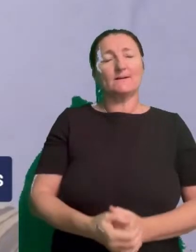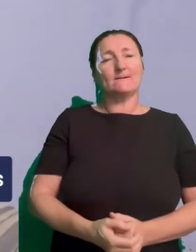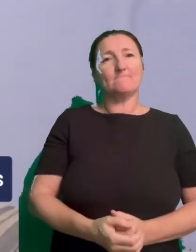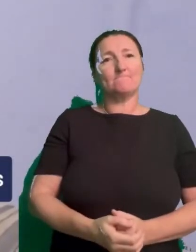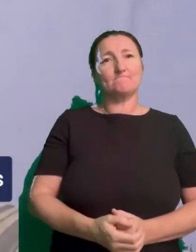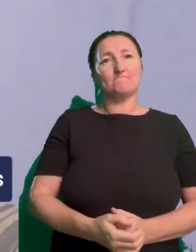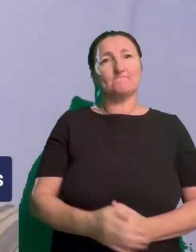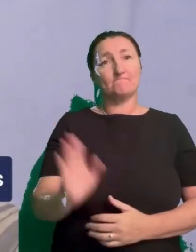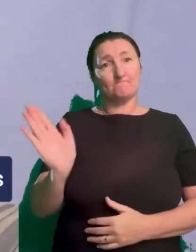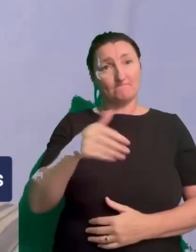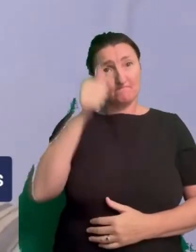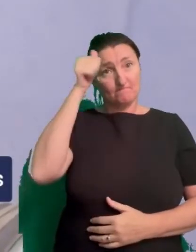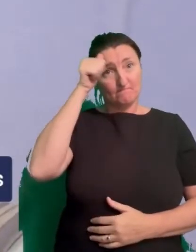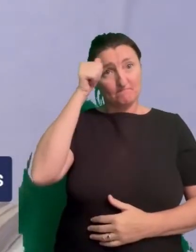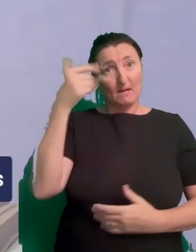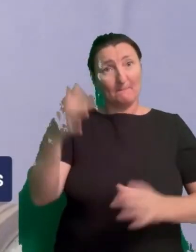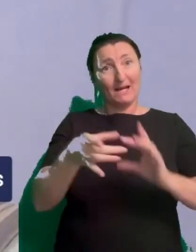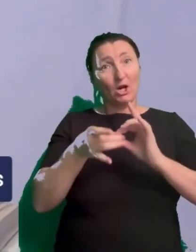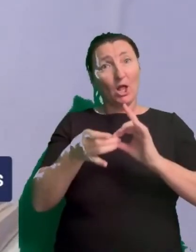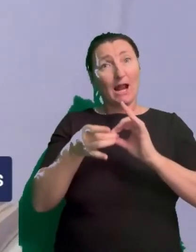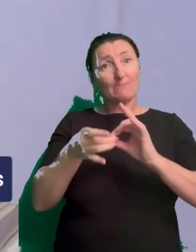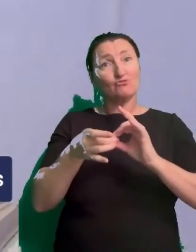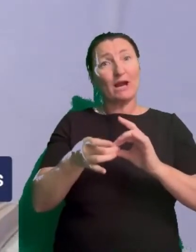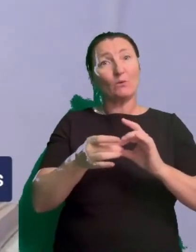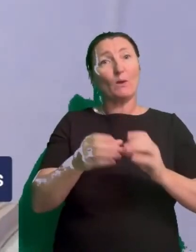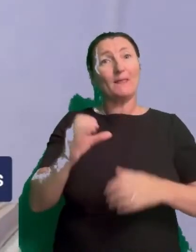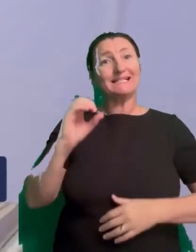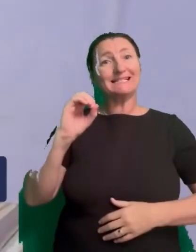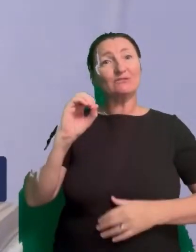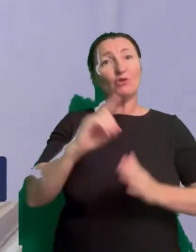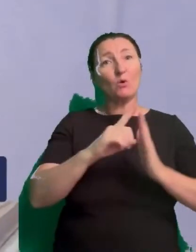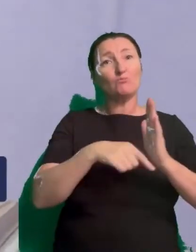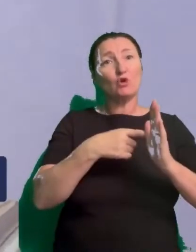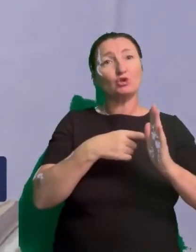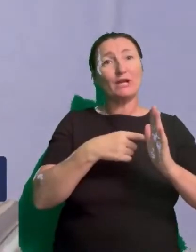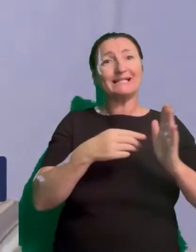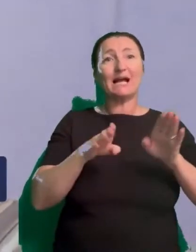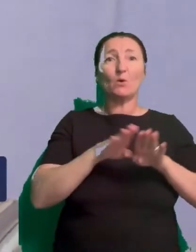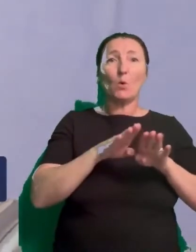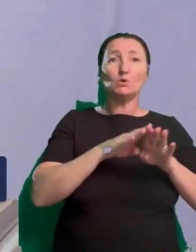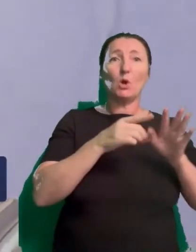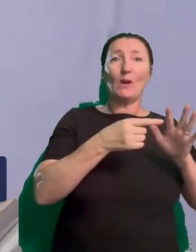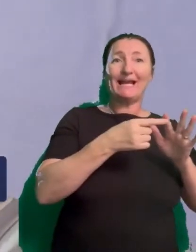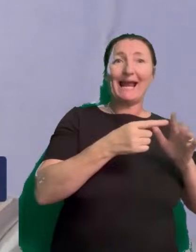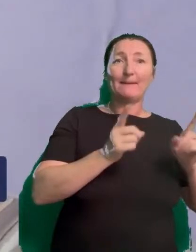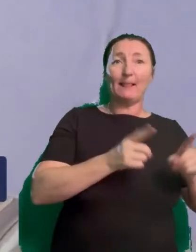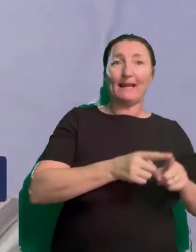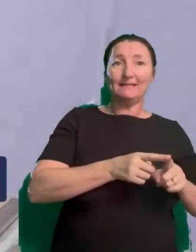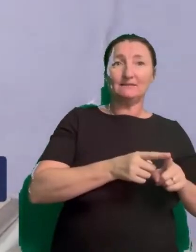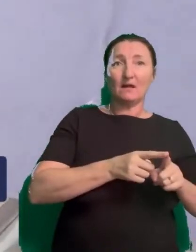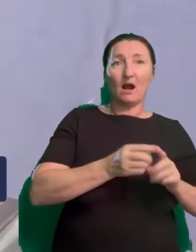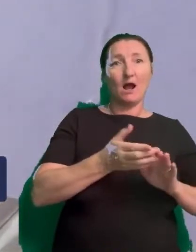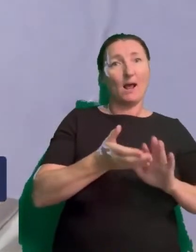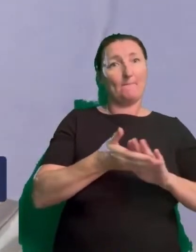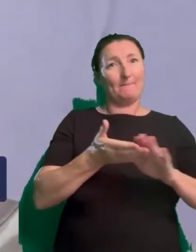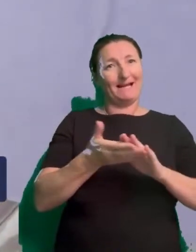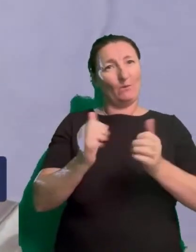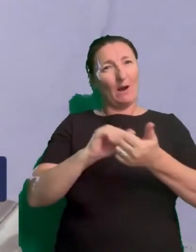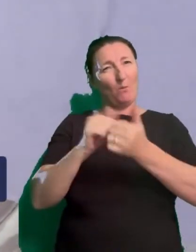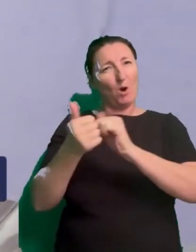Project and Enable India, along with our partners like Open, Enable Me,